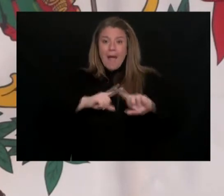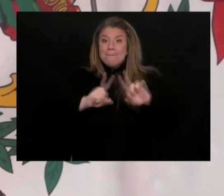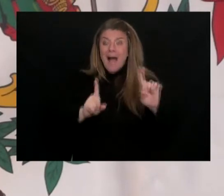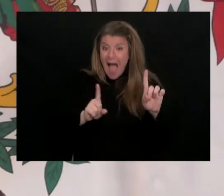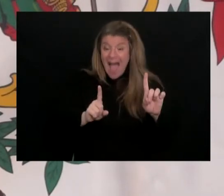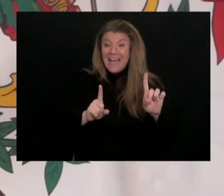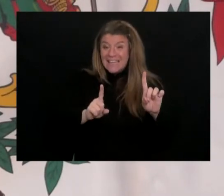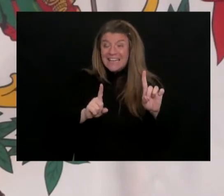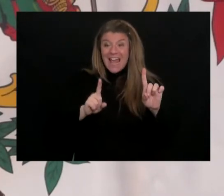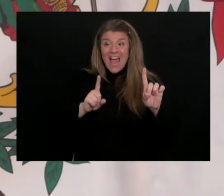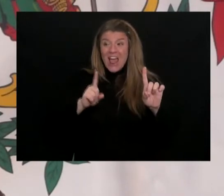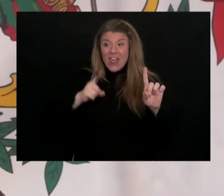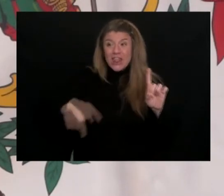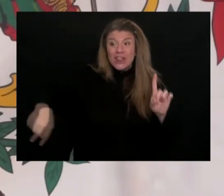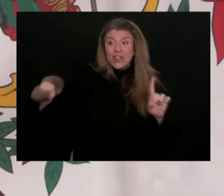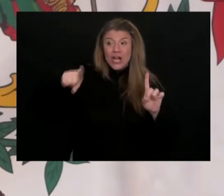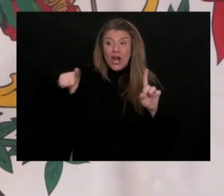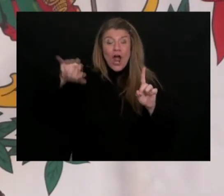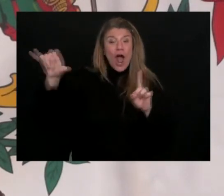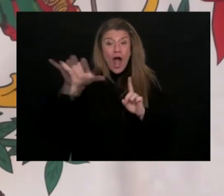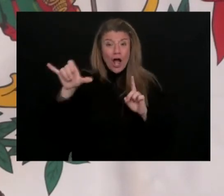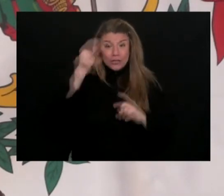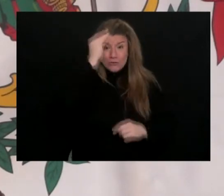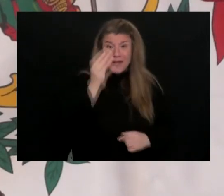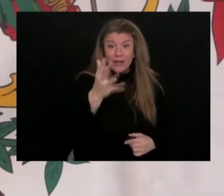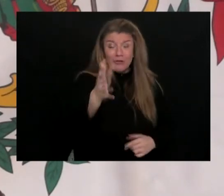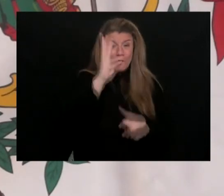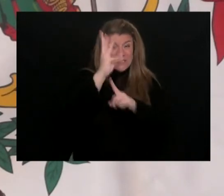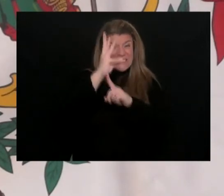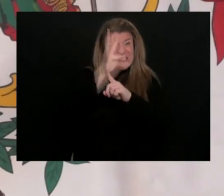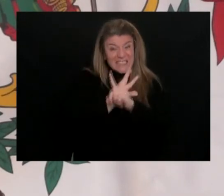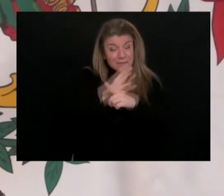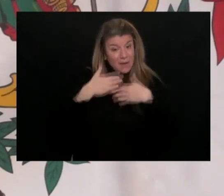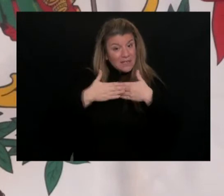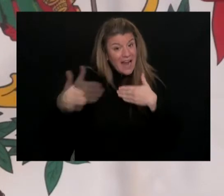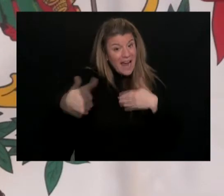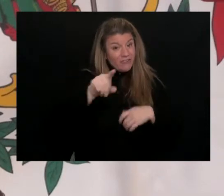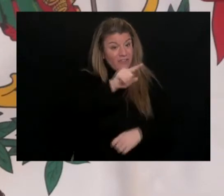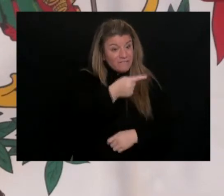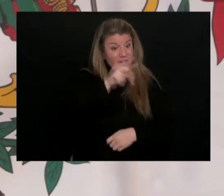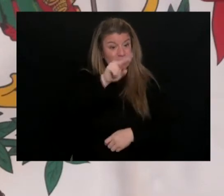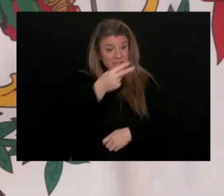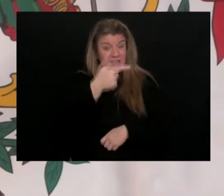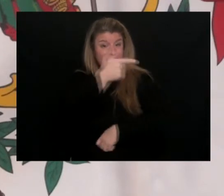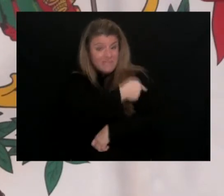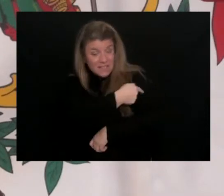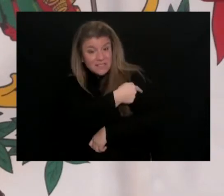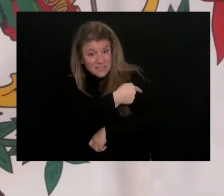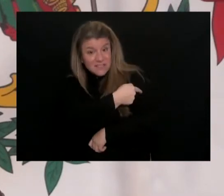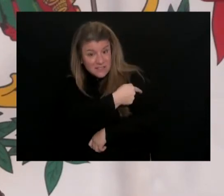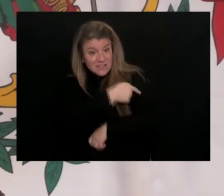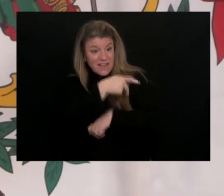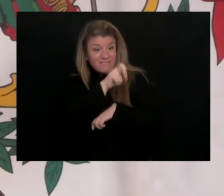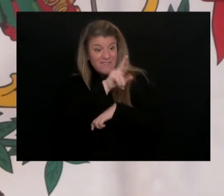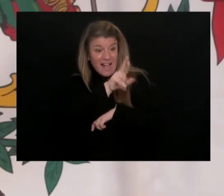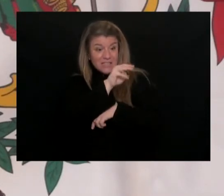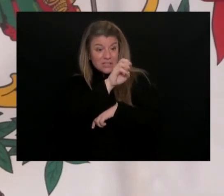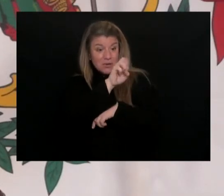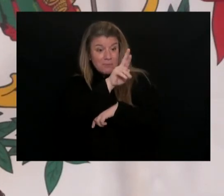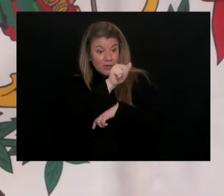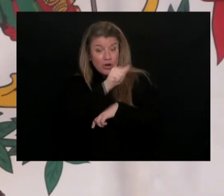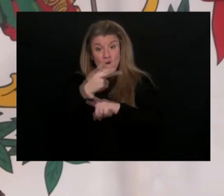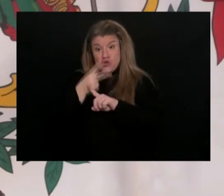absolutely everybody is telling you that if you're 6 months out from that first and second shot, Pfizer and Moderna, and 2 months out